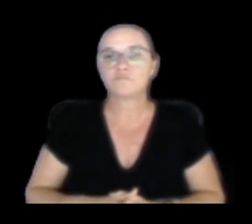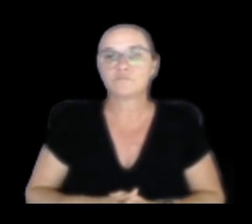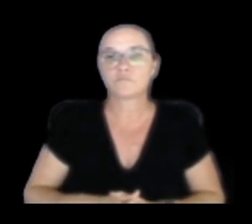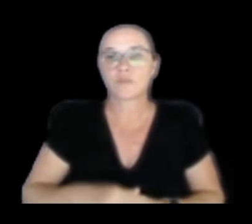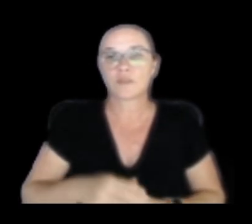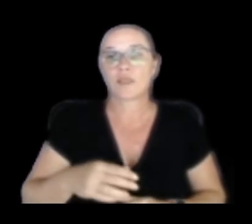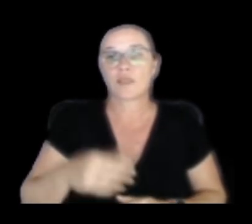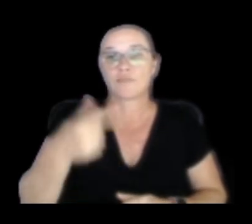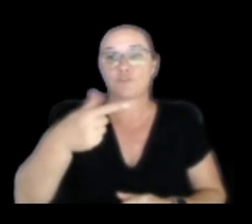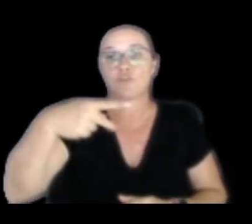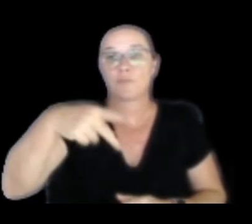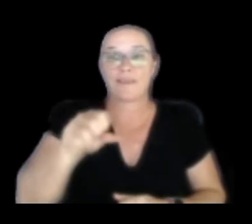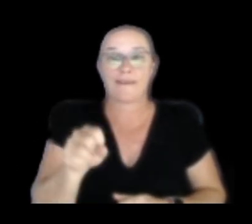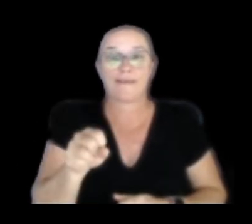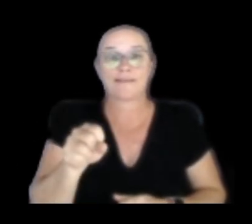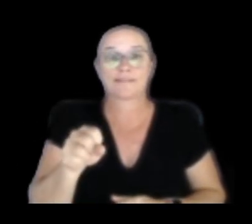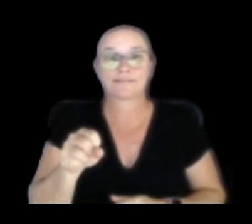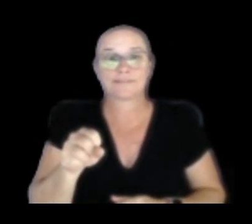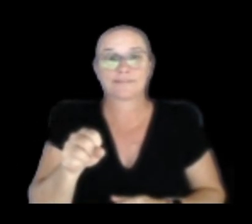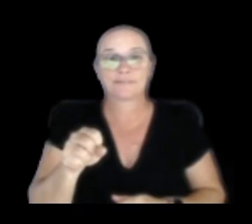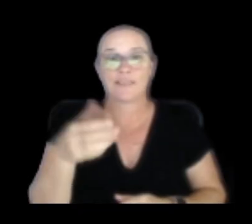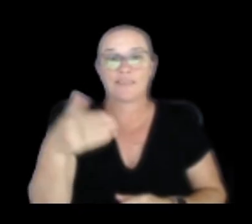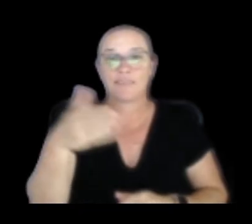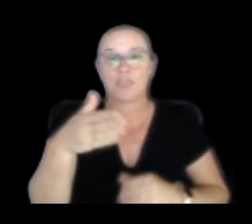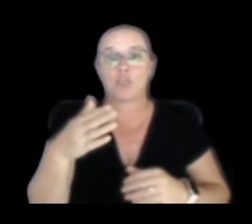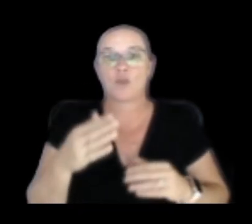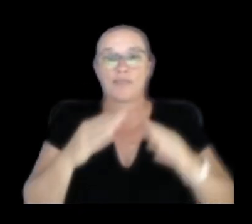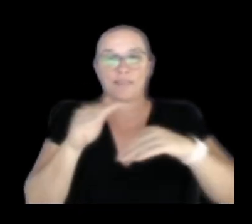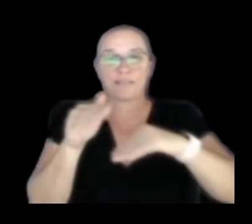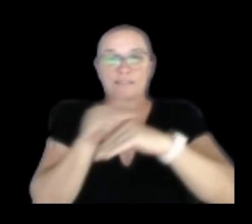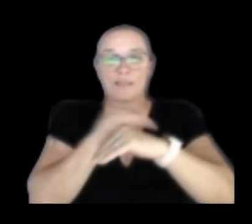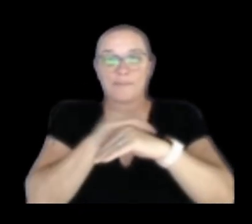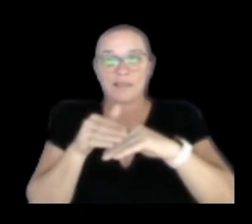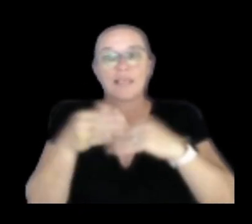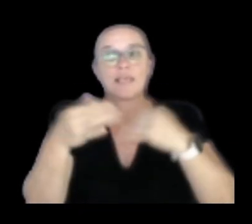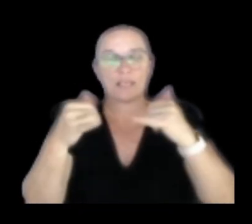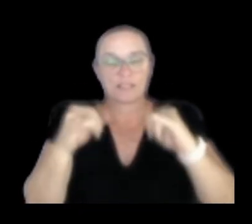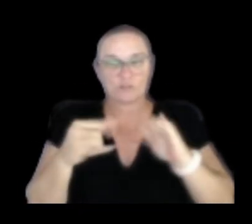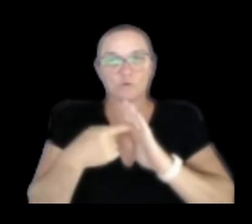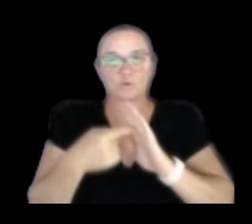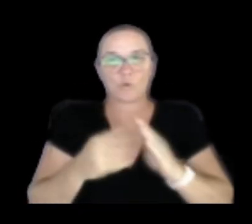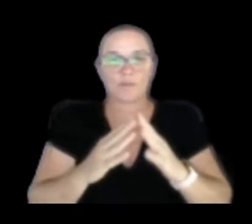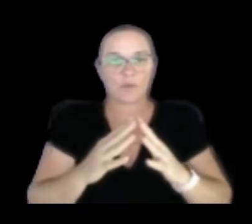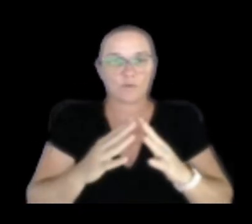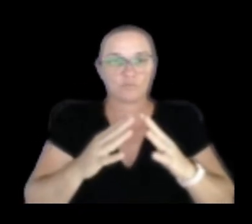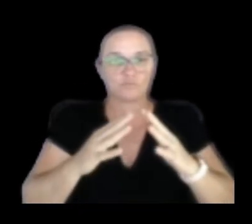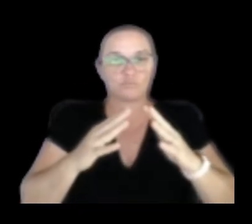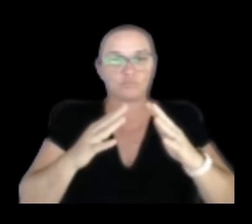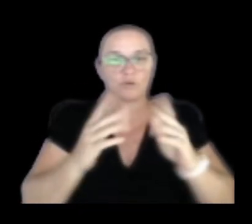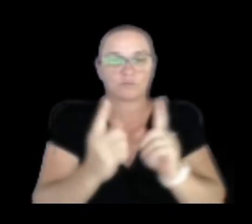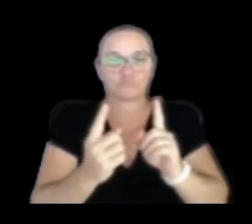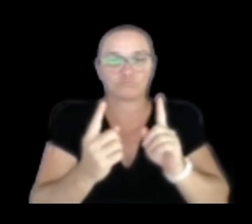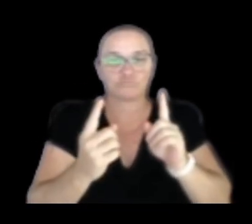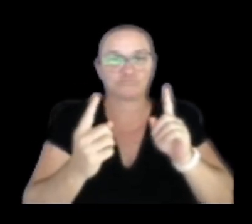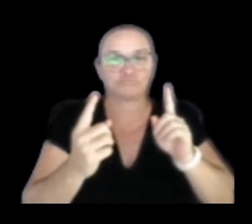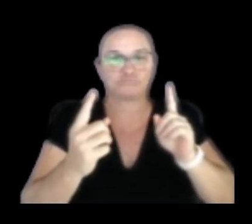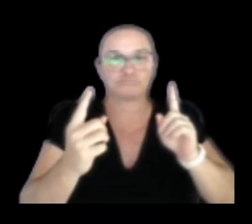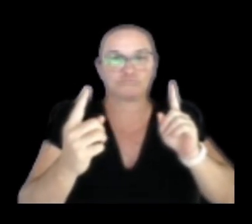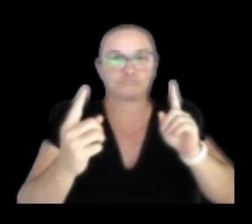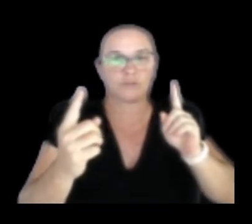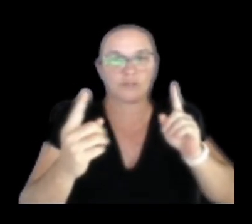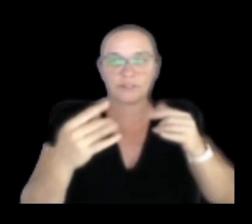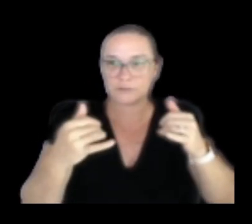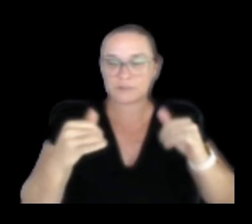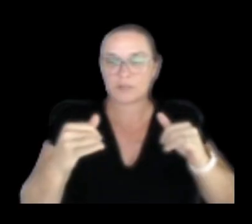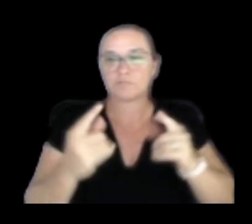GPS station at the summit that shows a vertical component going up is still showing that rise with some variations, but overall still rising,